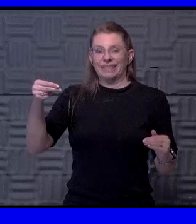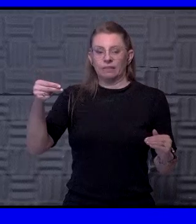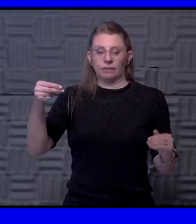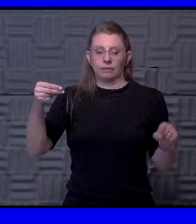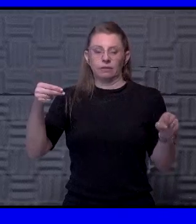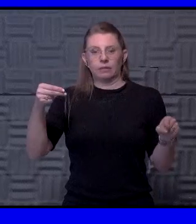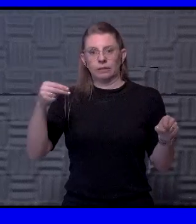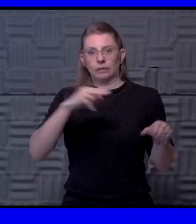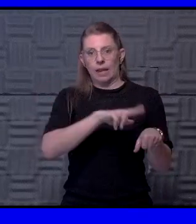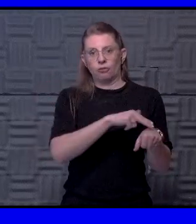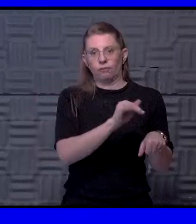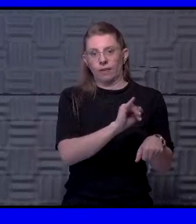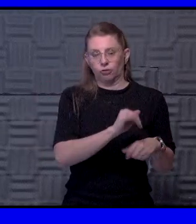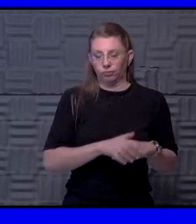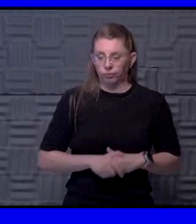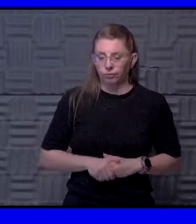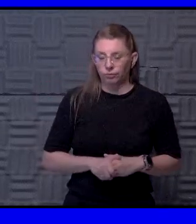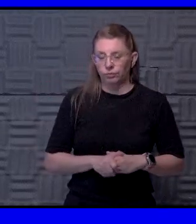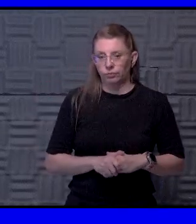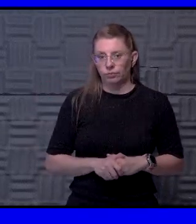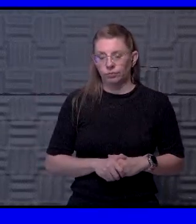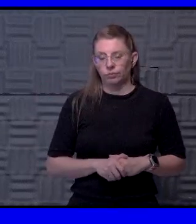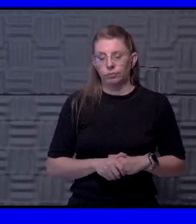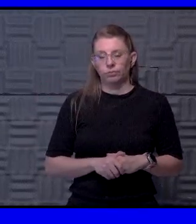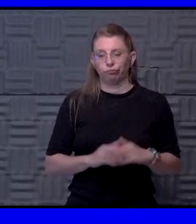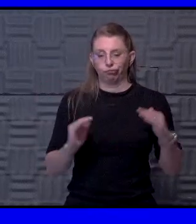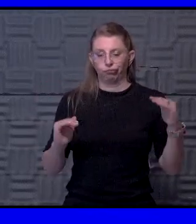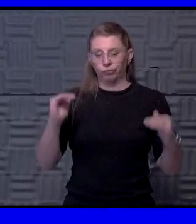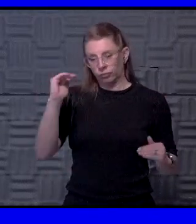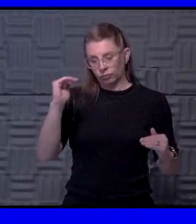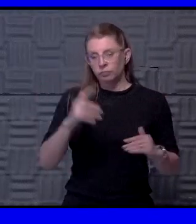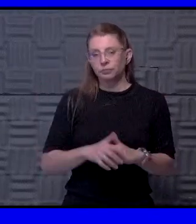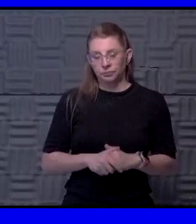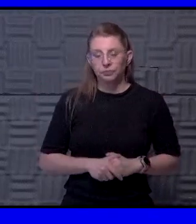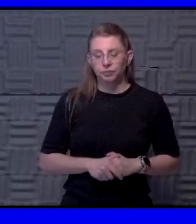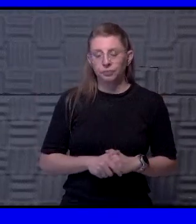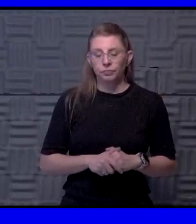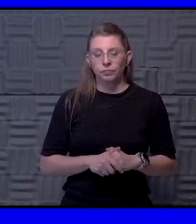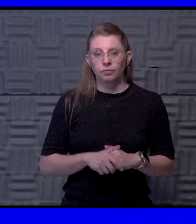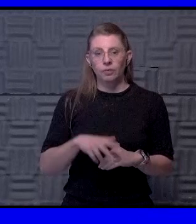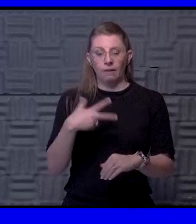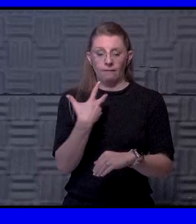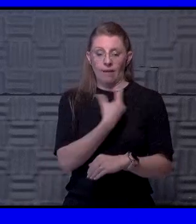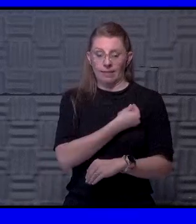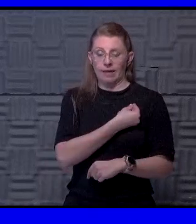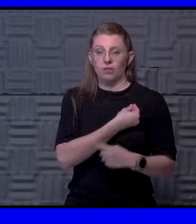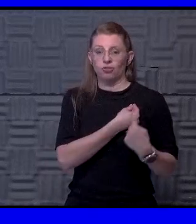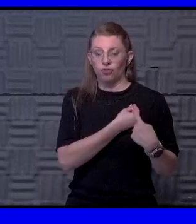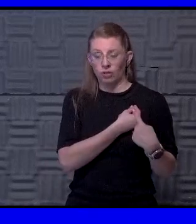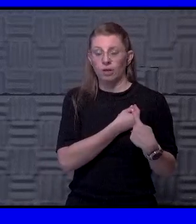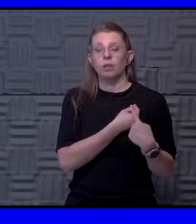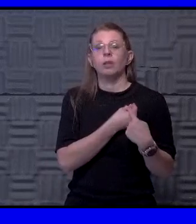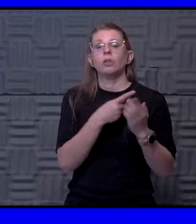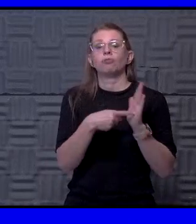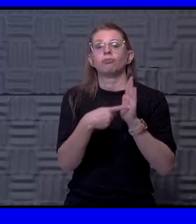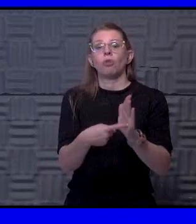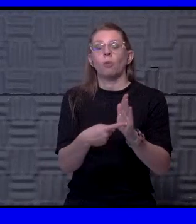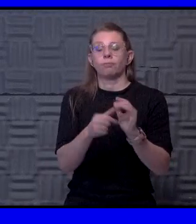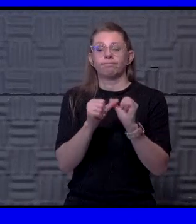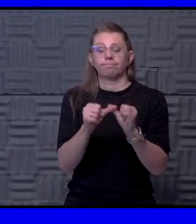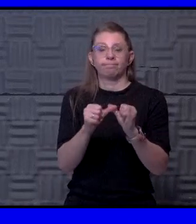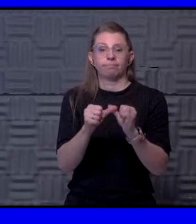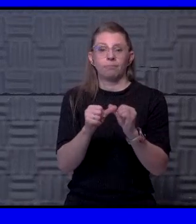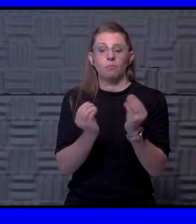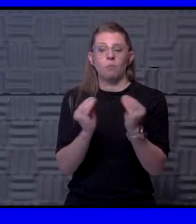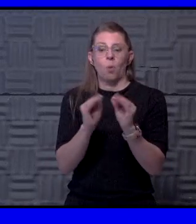those people that may have had mild or moderate disease itself. So the vaccination, I think, is showing to continue to